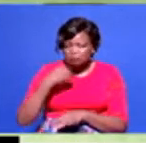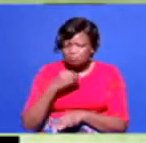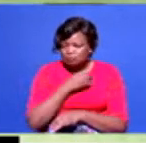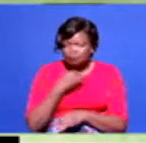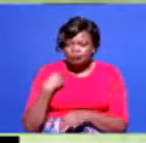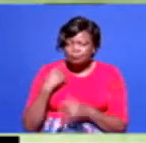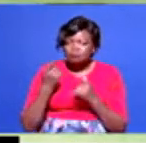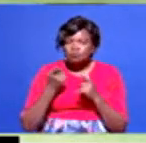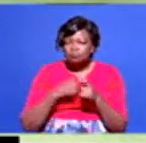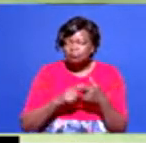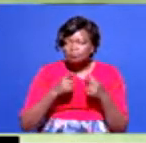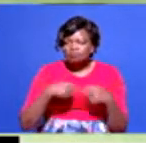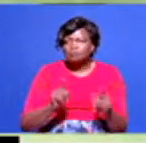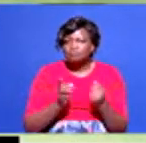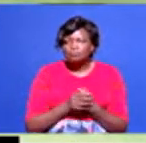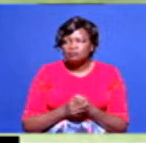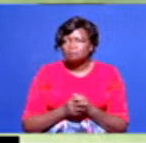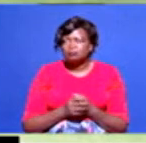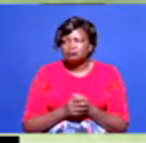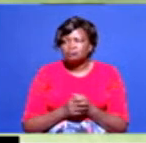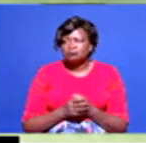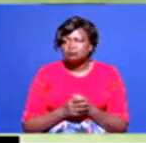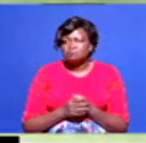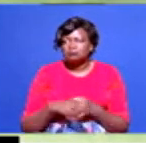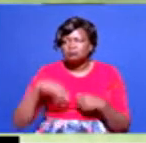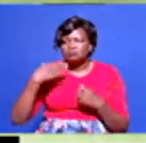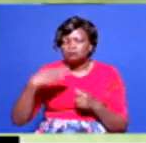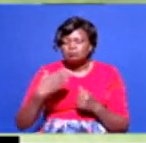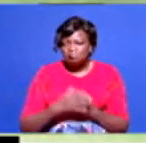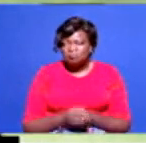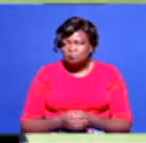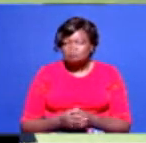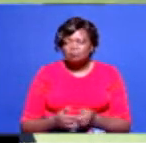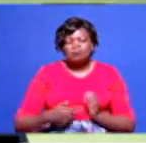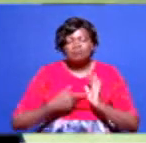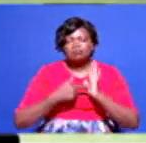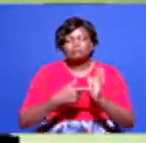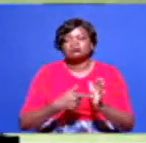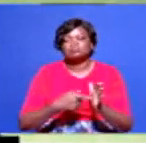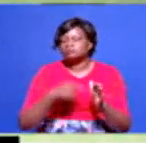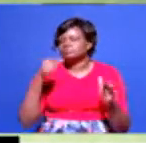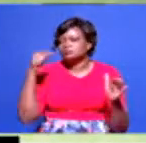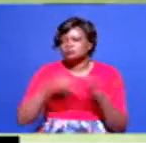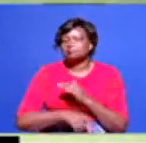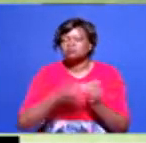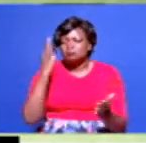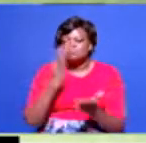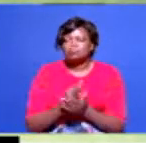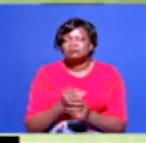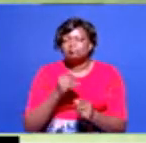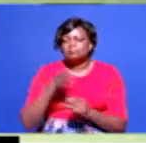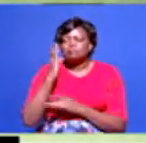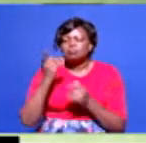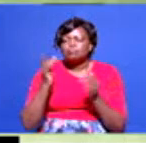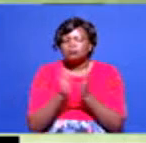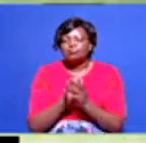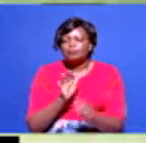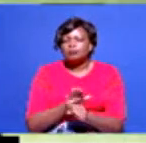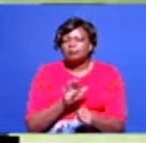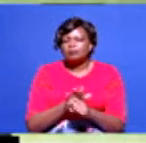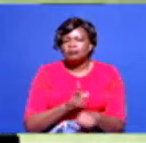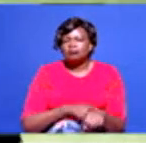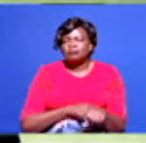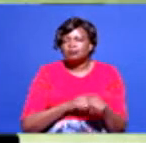aside nor shied off of showing his deep faith in God. And oftentimes would reach out